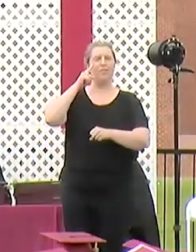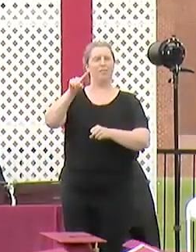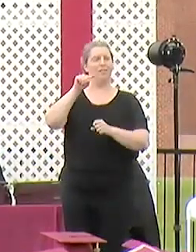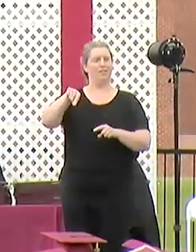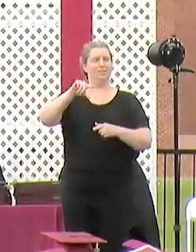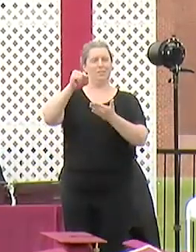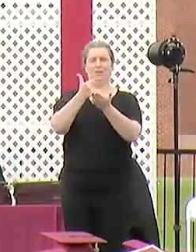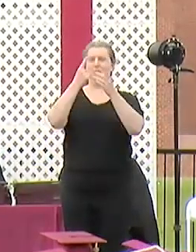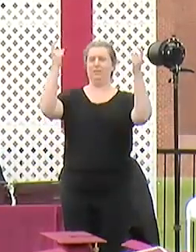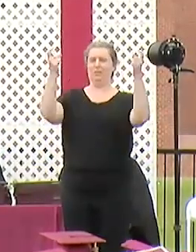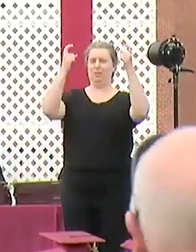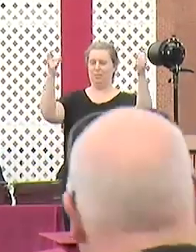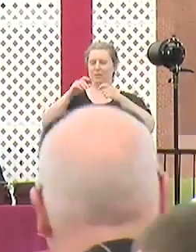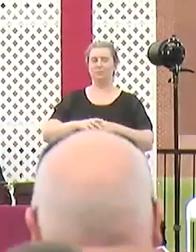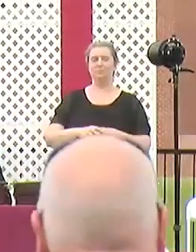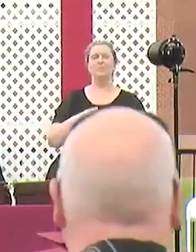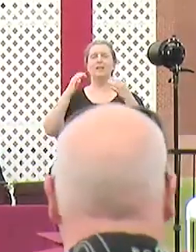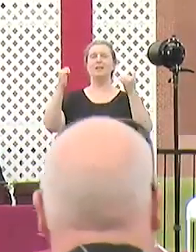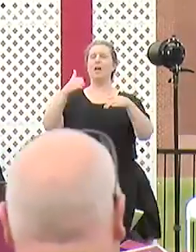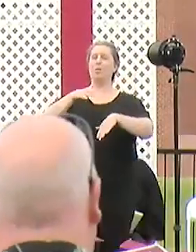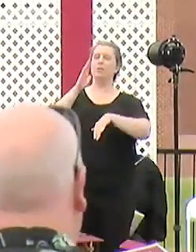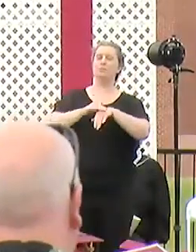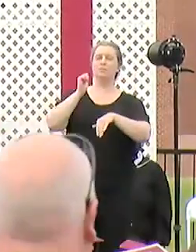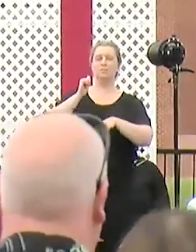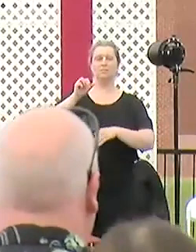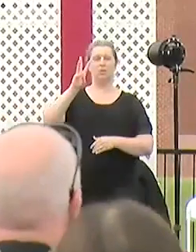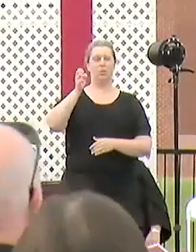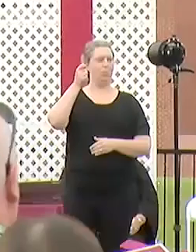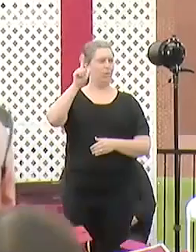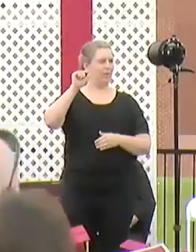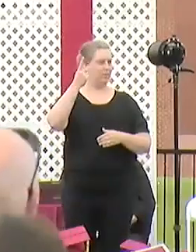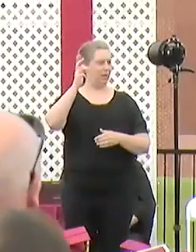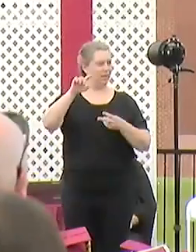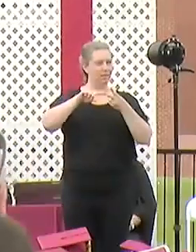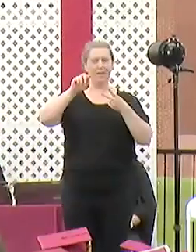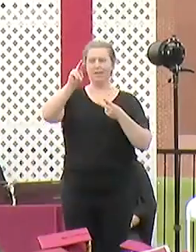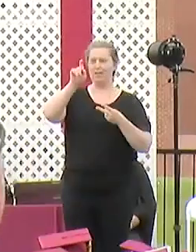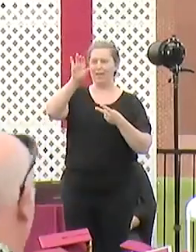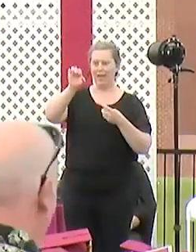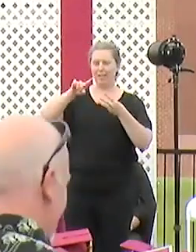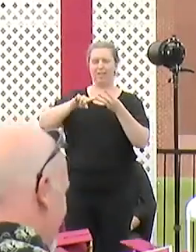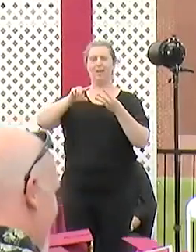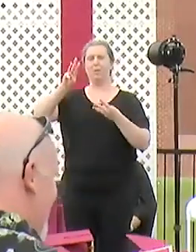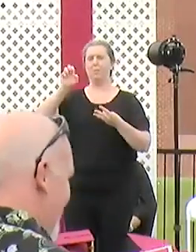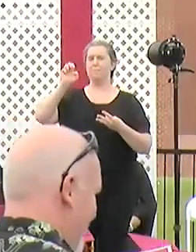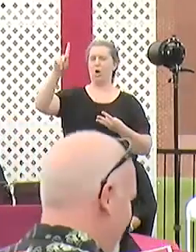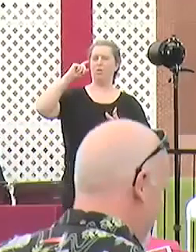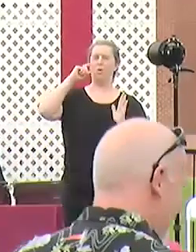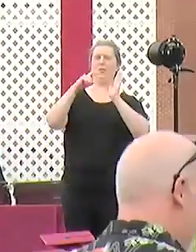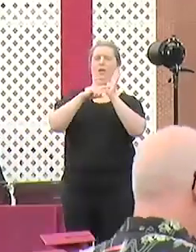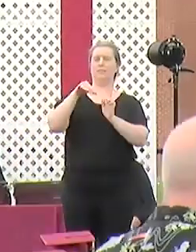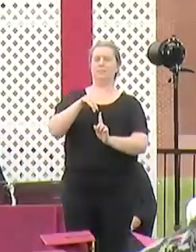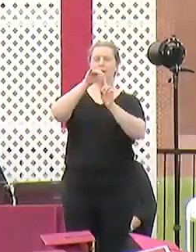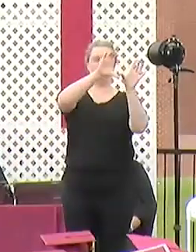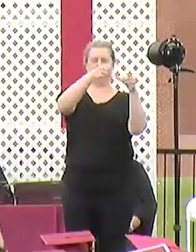commencement ceremony. At this time, I'd like to call upon William Cayley, Natalie Schock, and Mark McWhorter, who would like to acknowledge very special